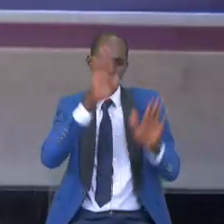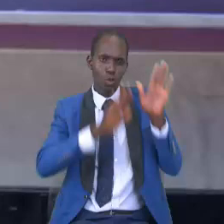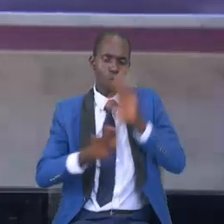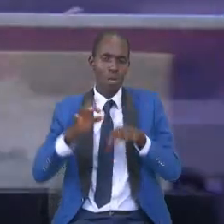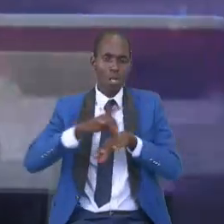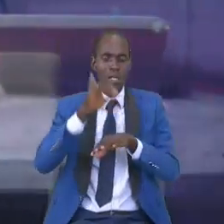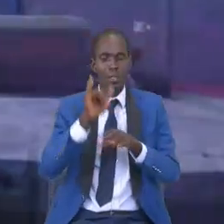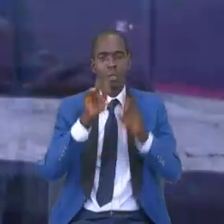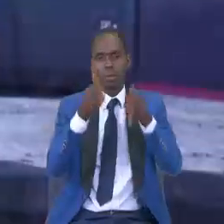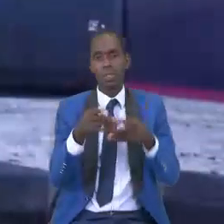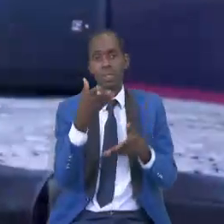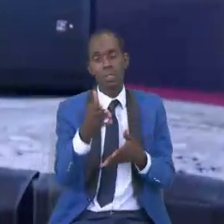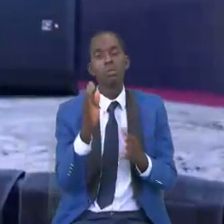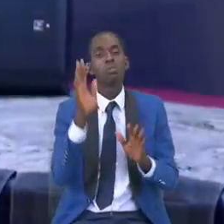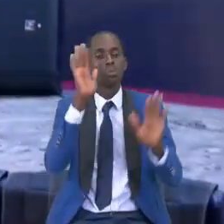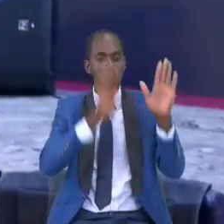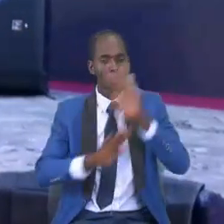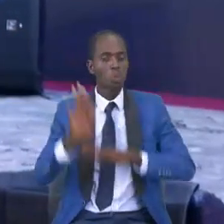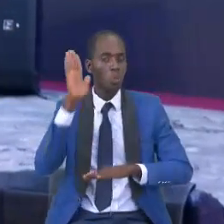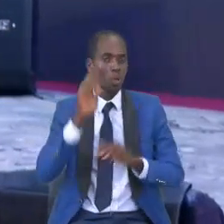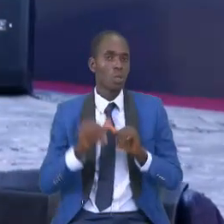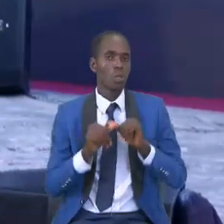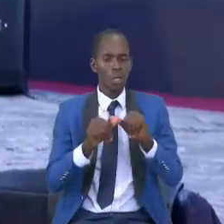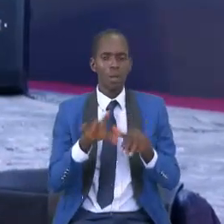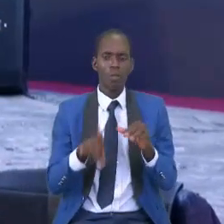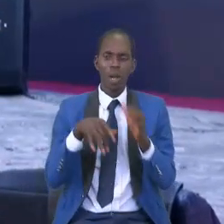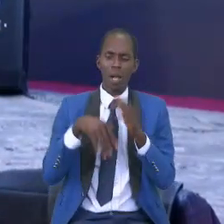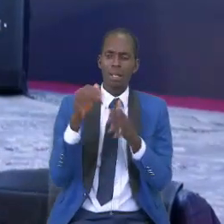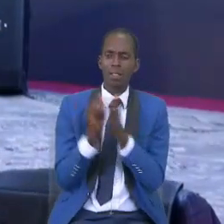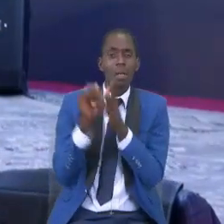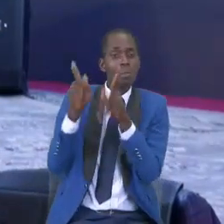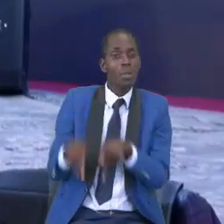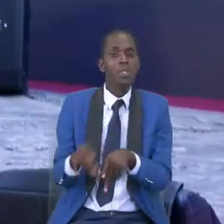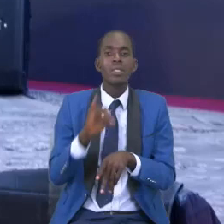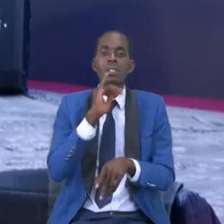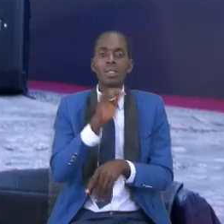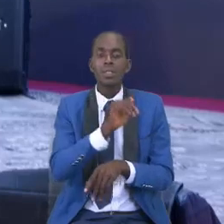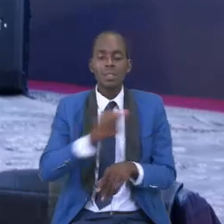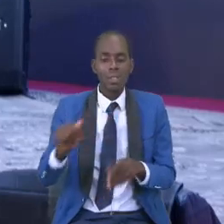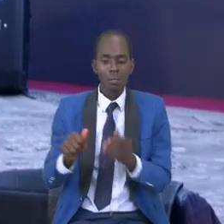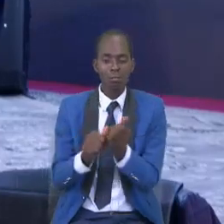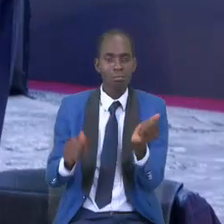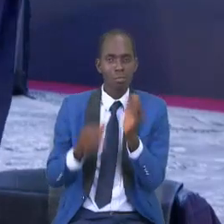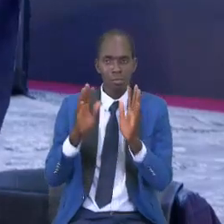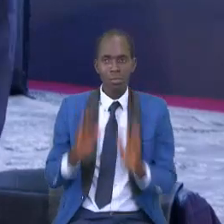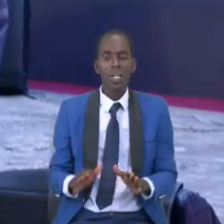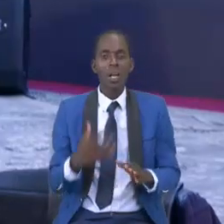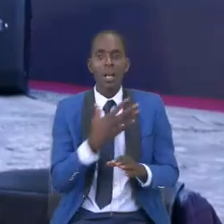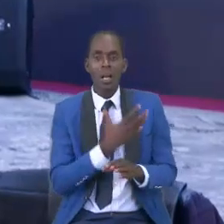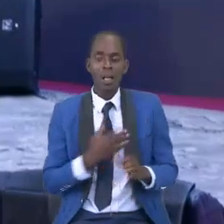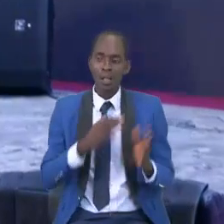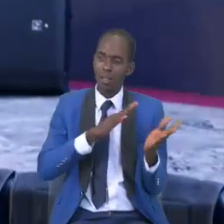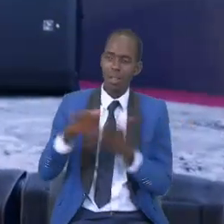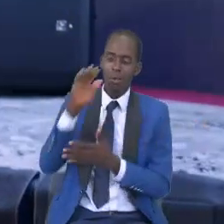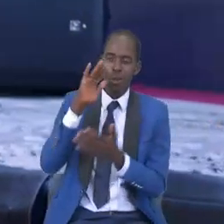sometimes there's a carnal person, is a backslider, he's got his wife in another place, and then